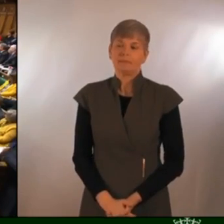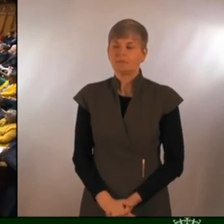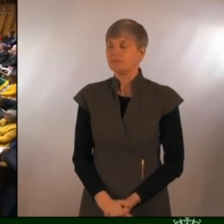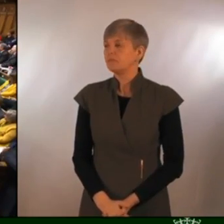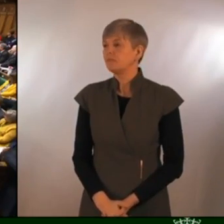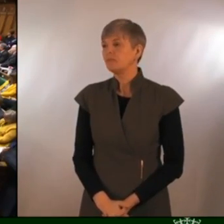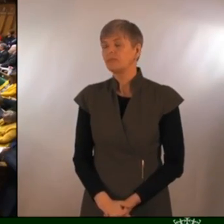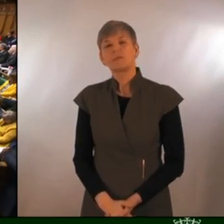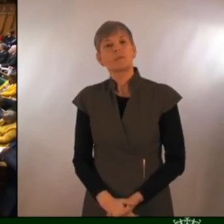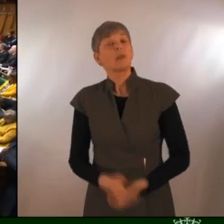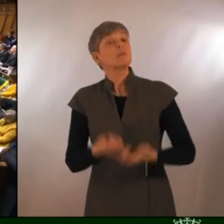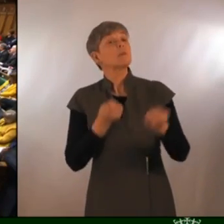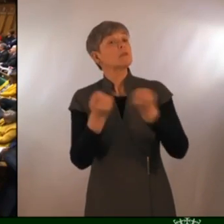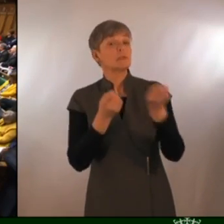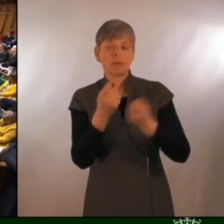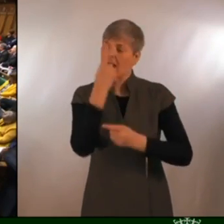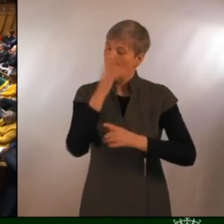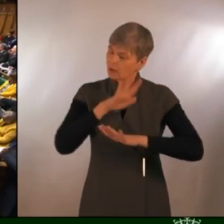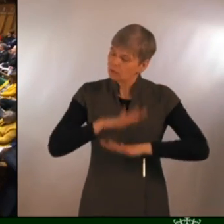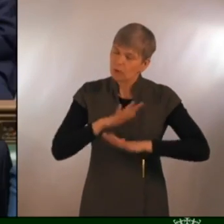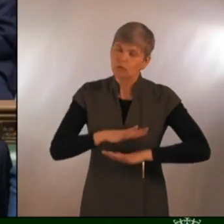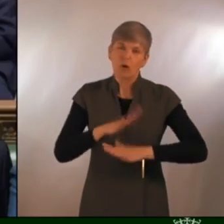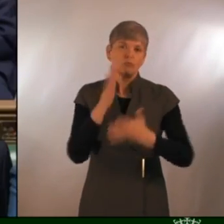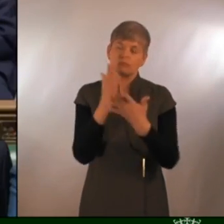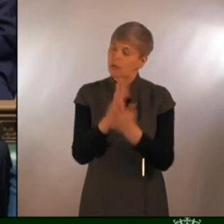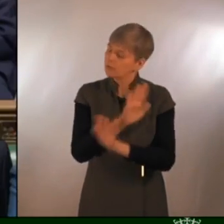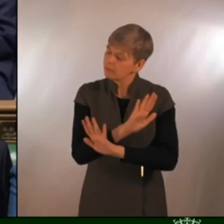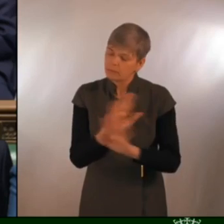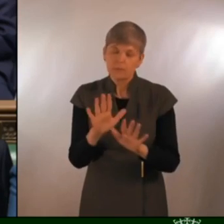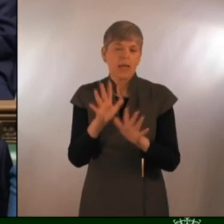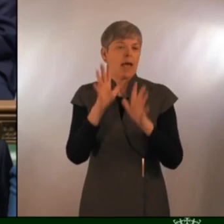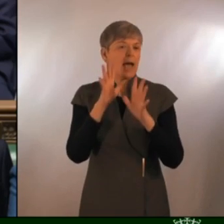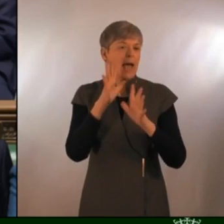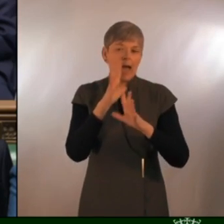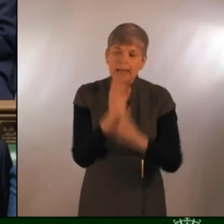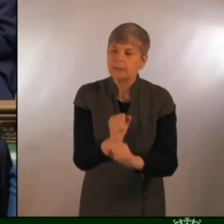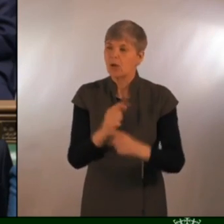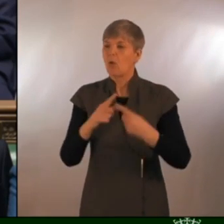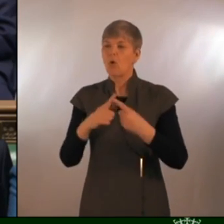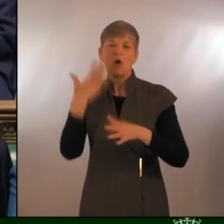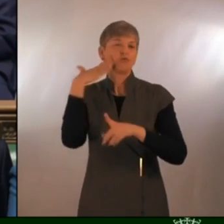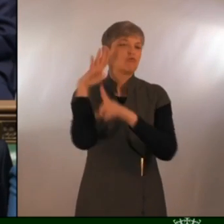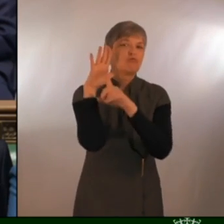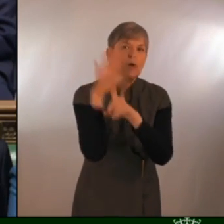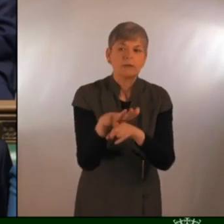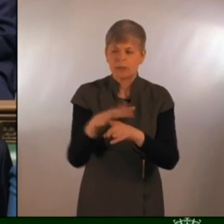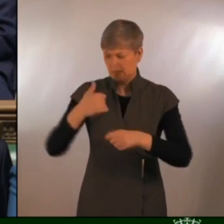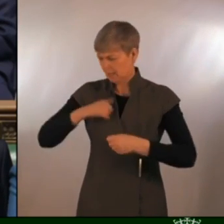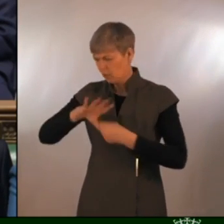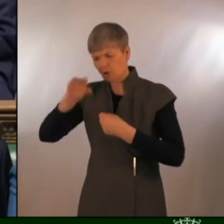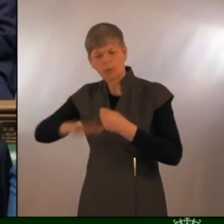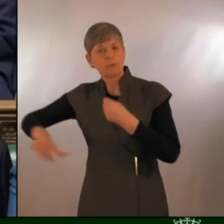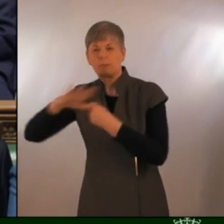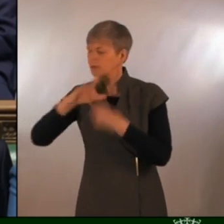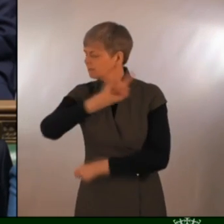I can reassure her there's absolutely no room for hatred or racism in this party, in our Conservative